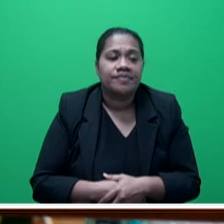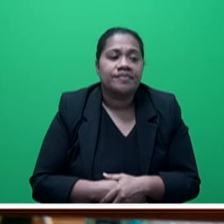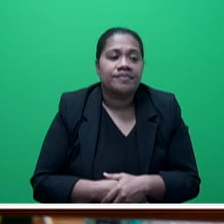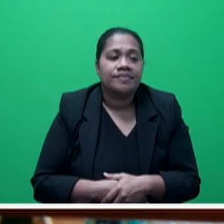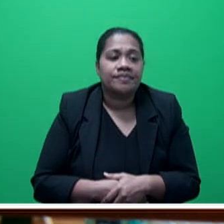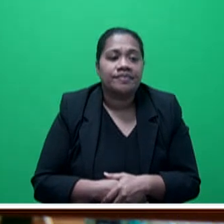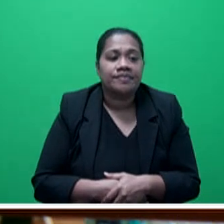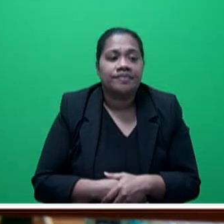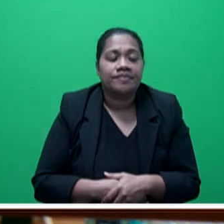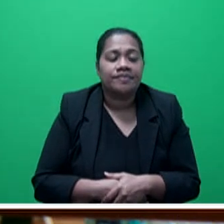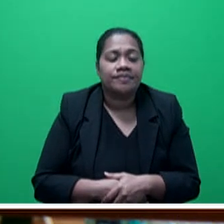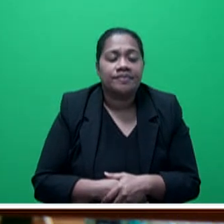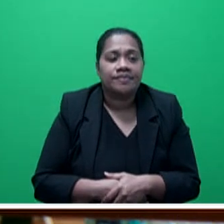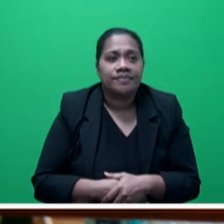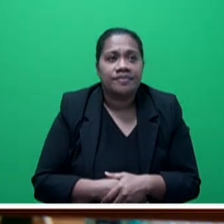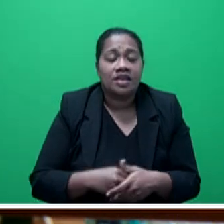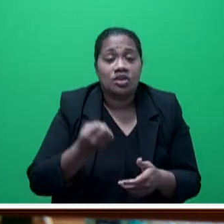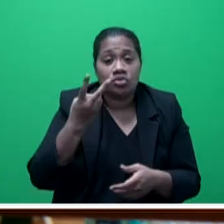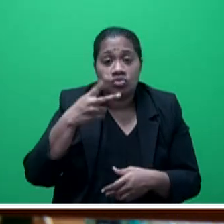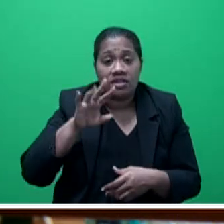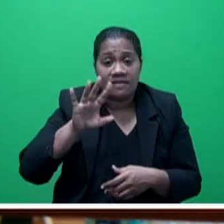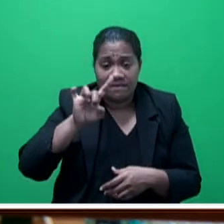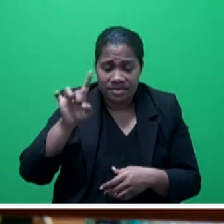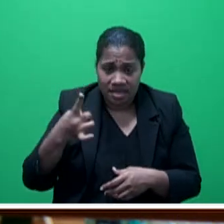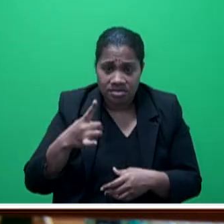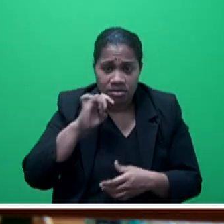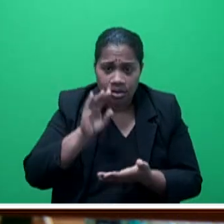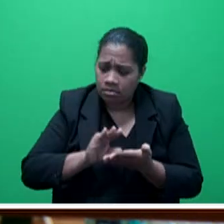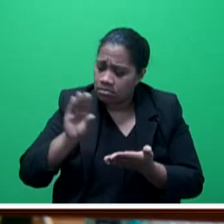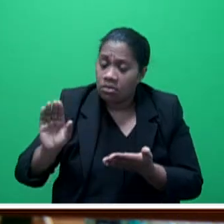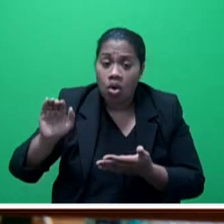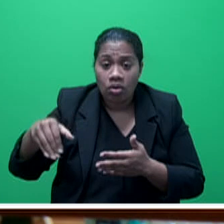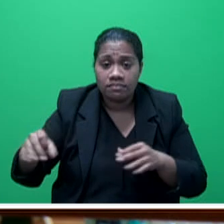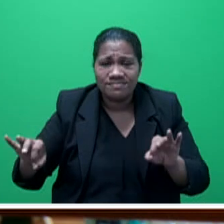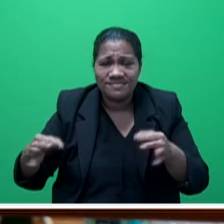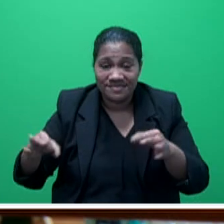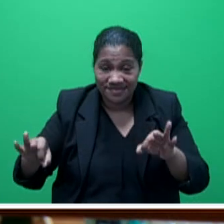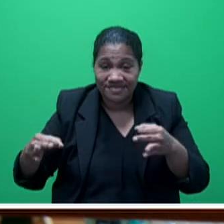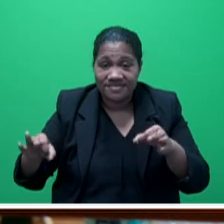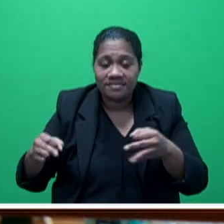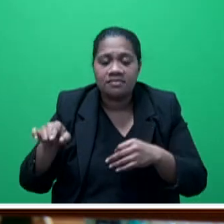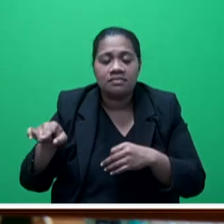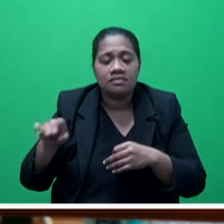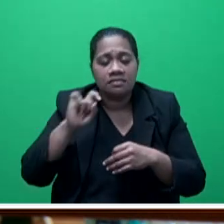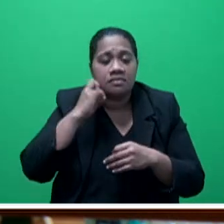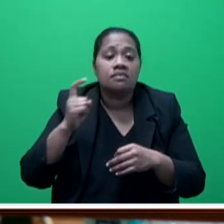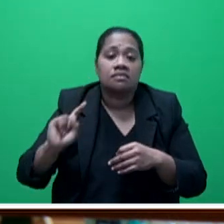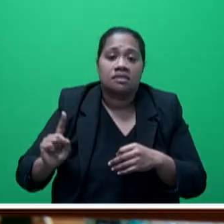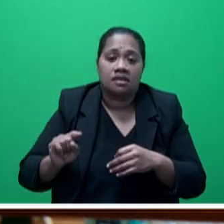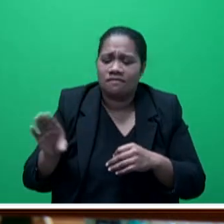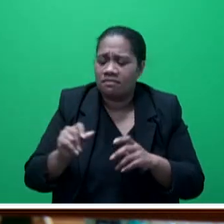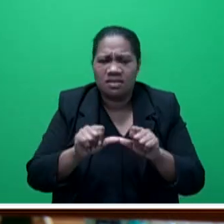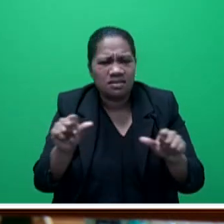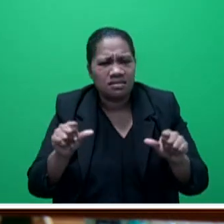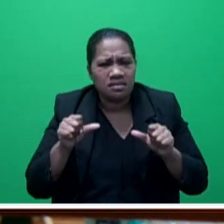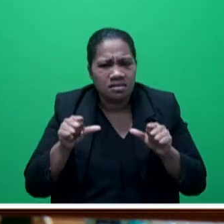purchasing. The 35,000 that will be allocated to the Home Gardening Initiative shall be sourced from the Agriculture Extension Service